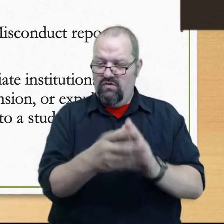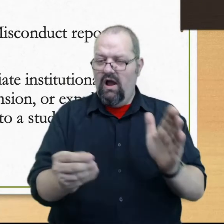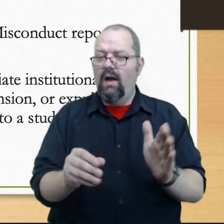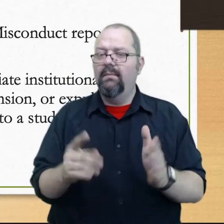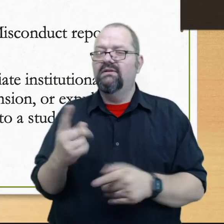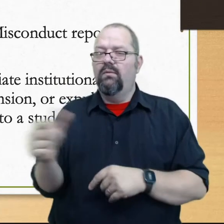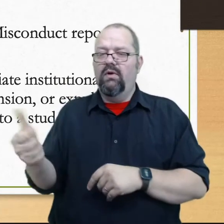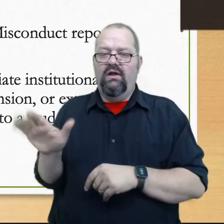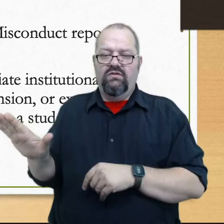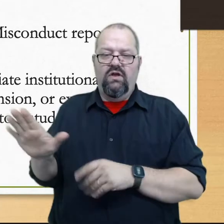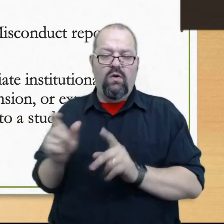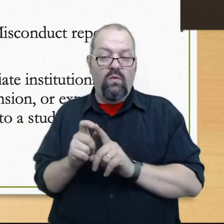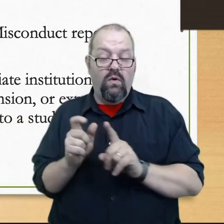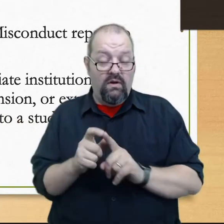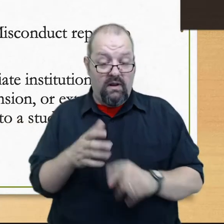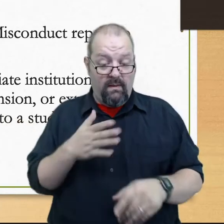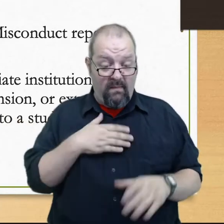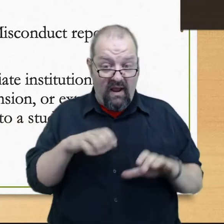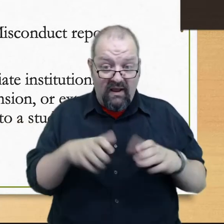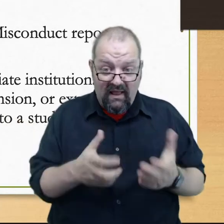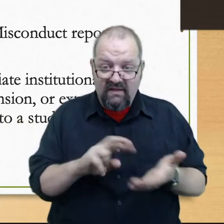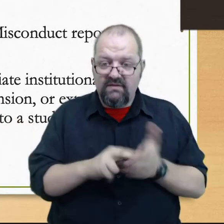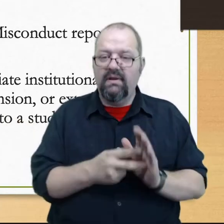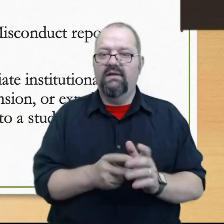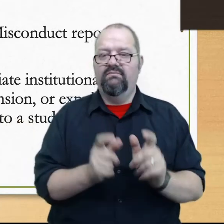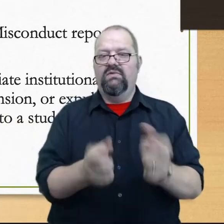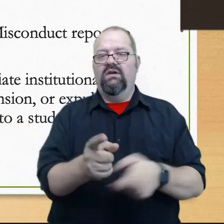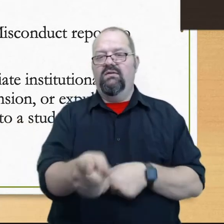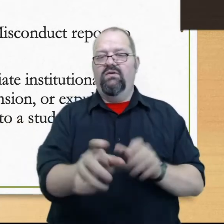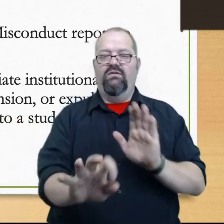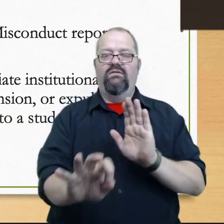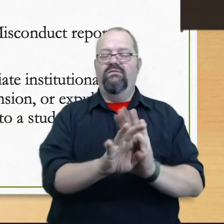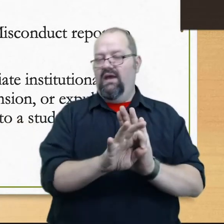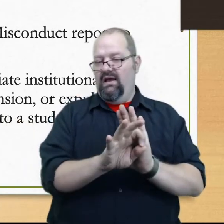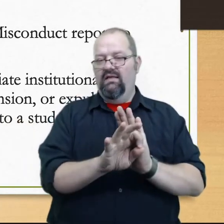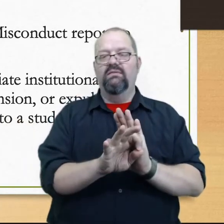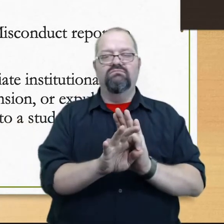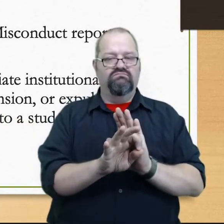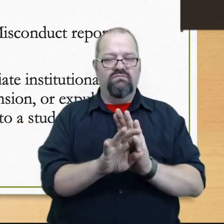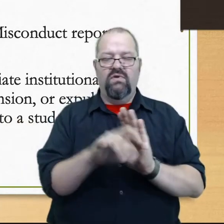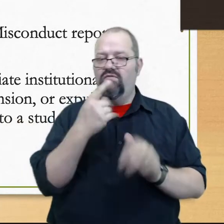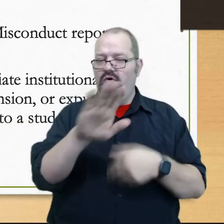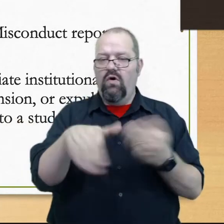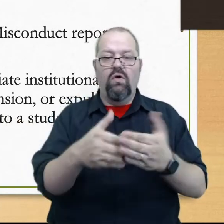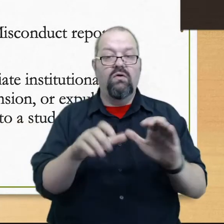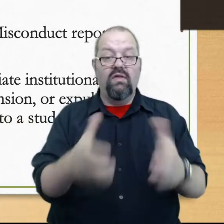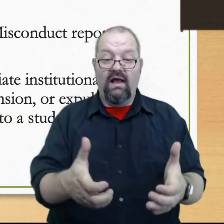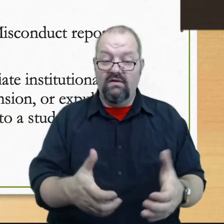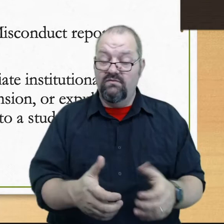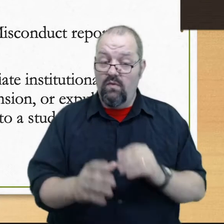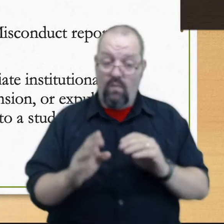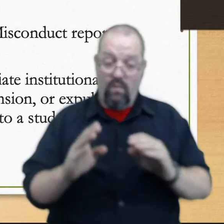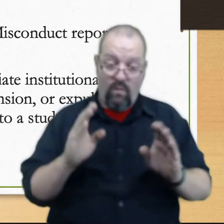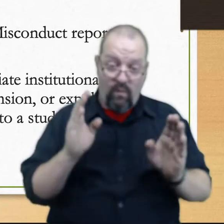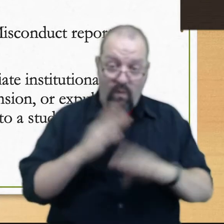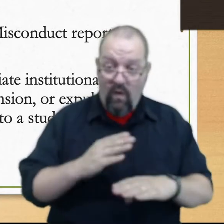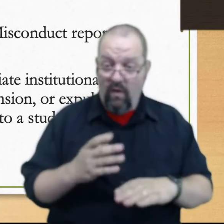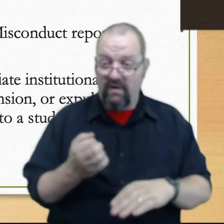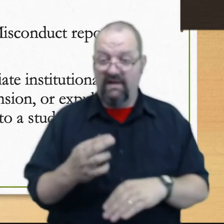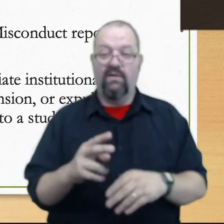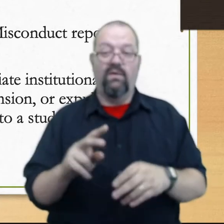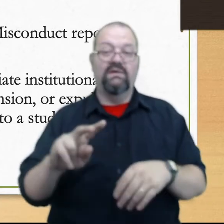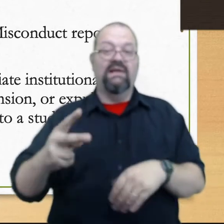class. In my classes, you will receive a failing grade for the entire course. There won't be any warnings or second chances for